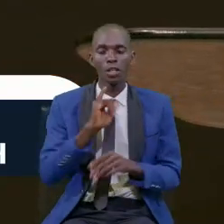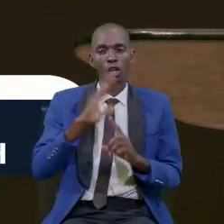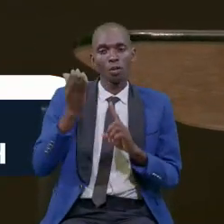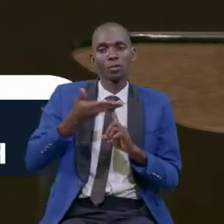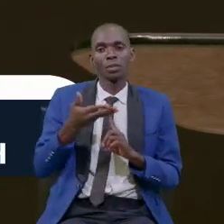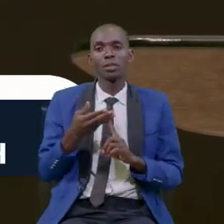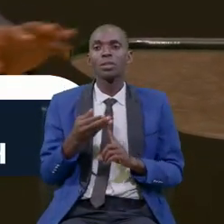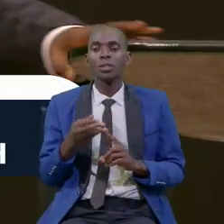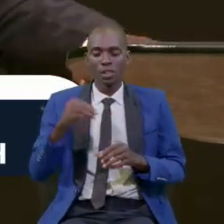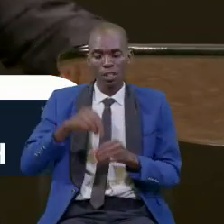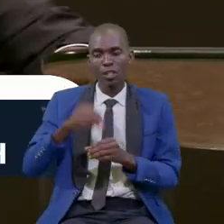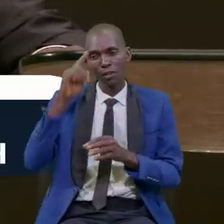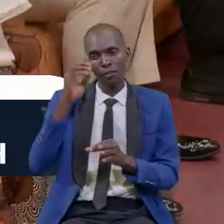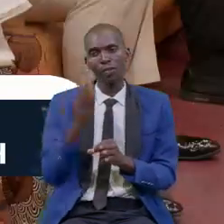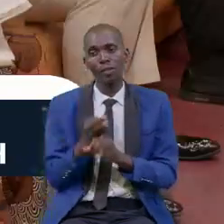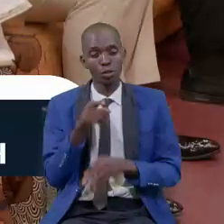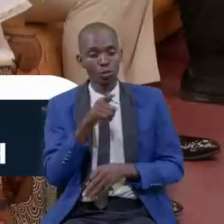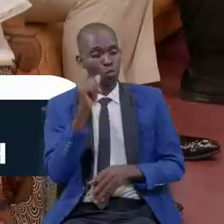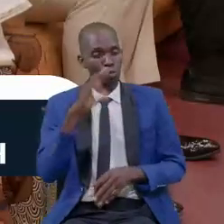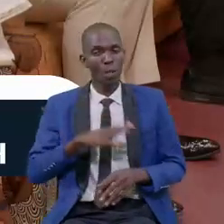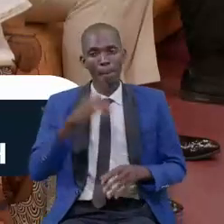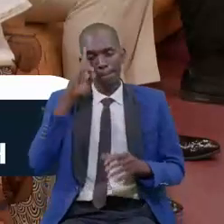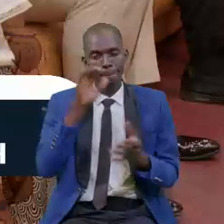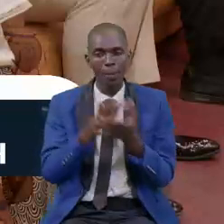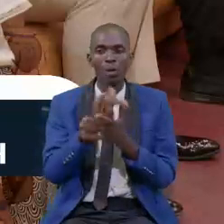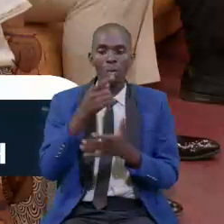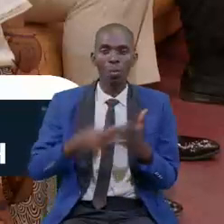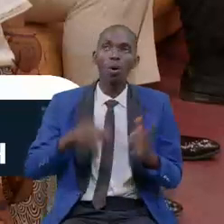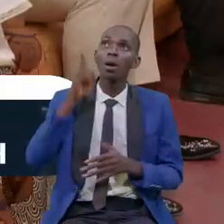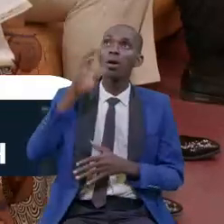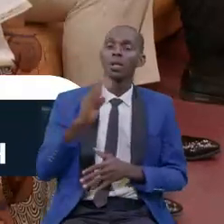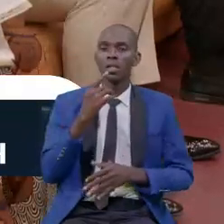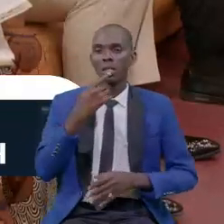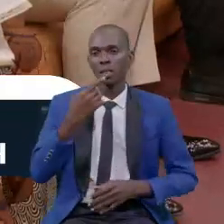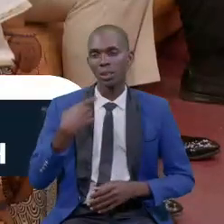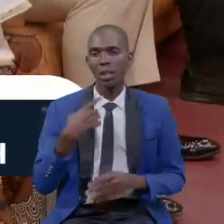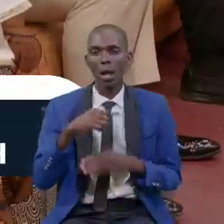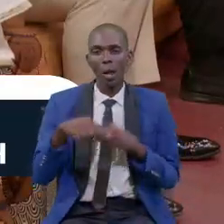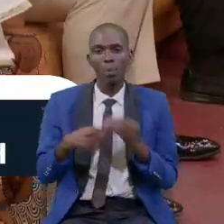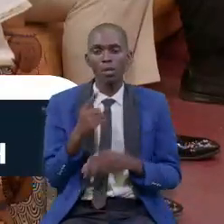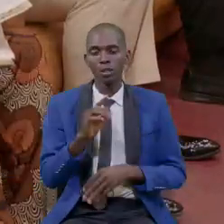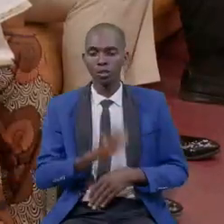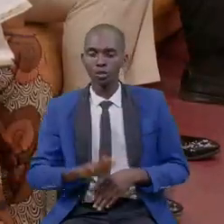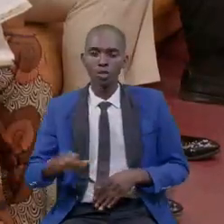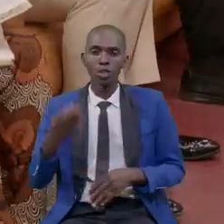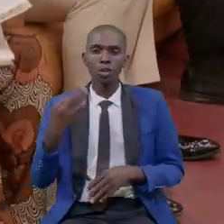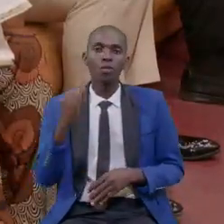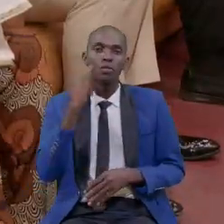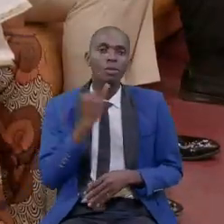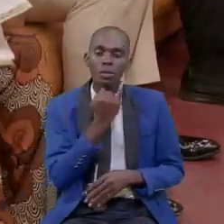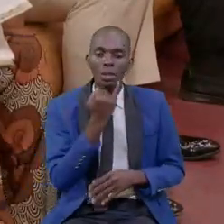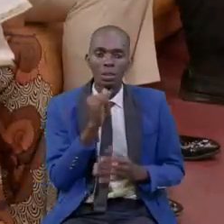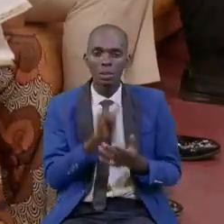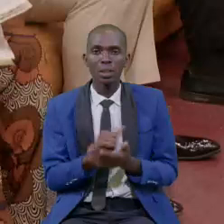faith. She believed that what God had said concerning the children of Israel, they were coming to Canaan, they